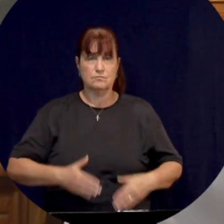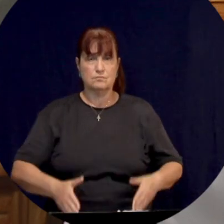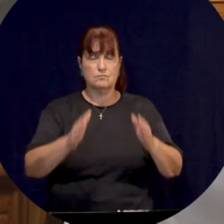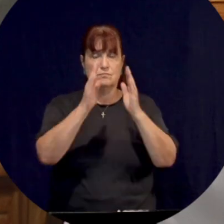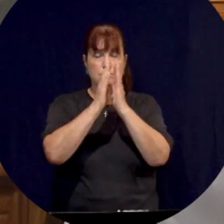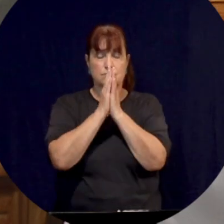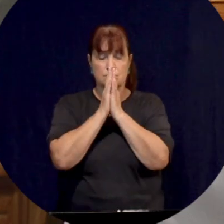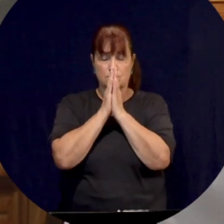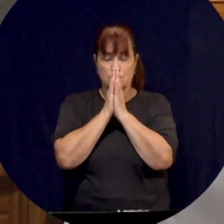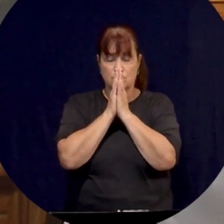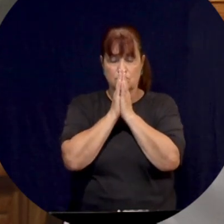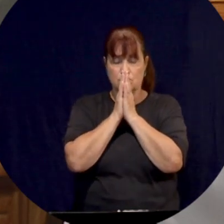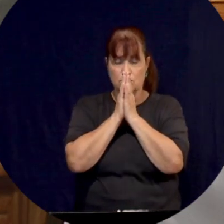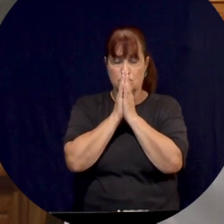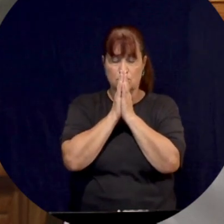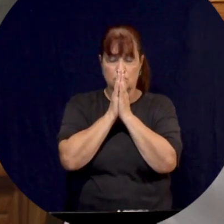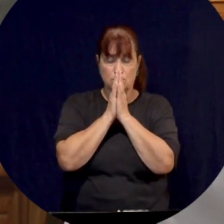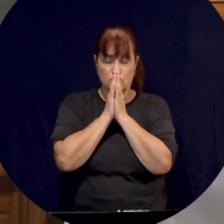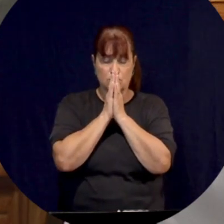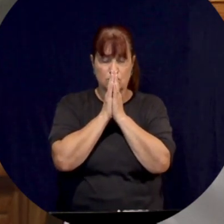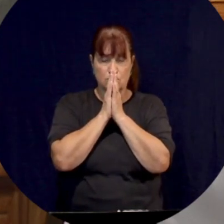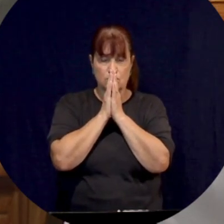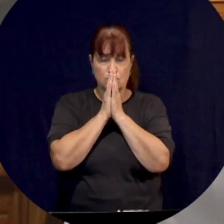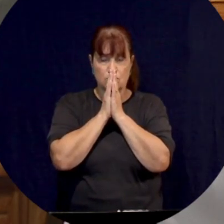Let us pray.